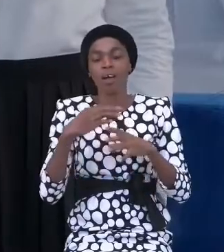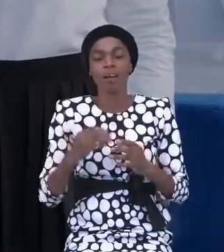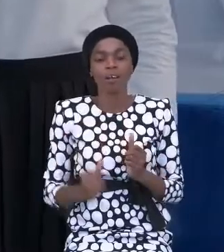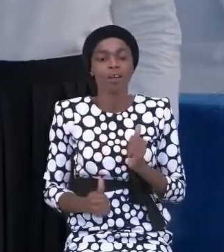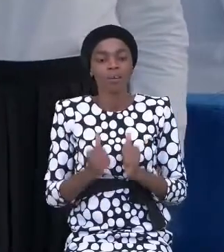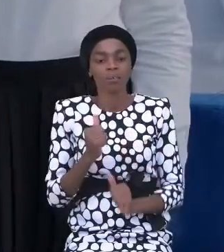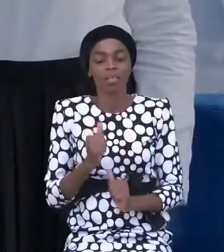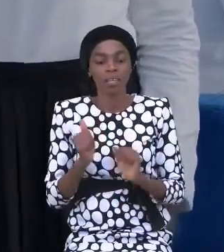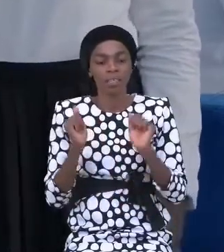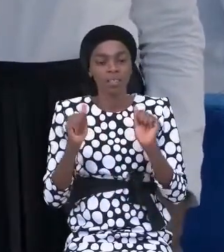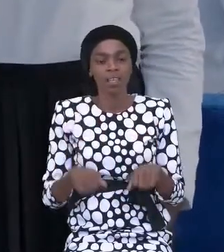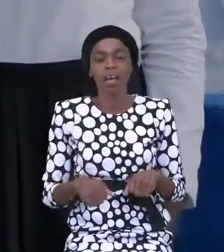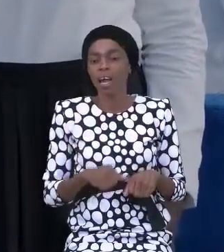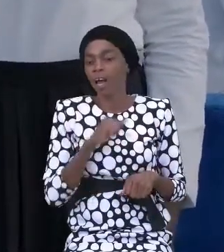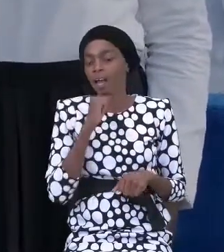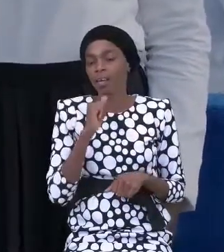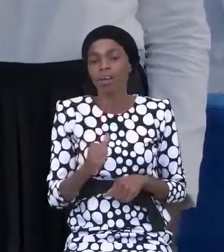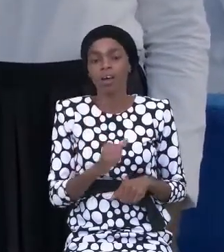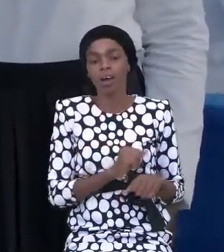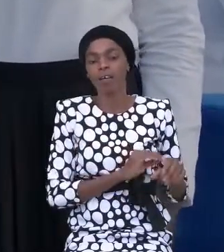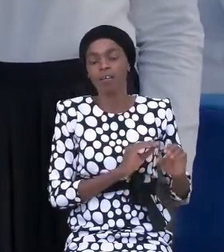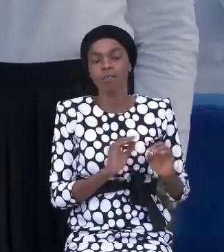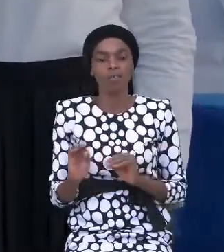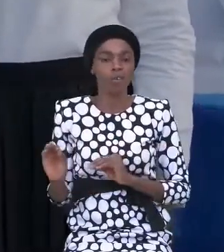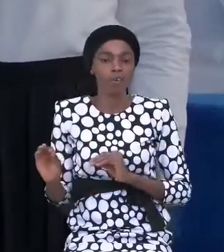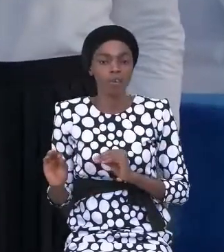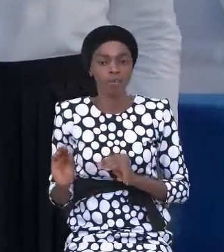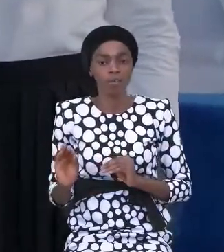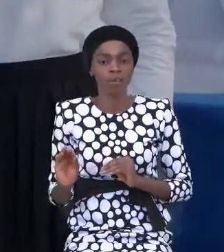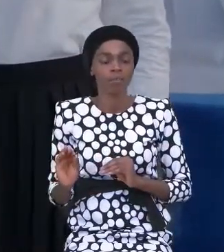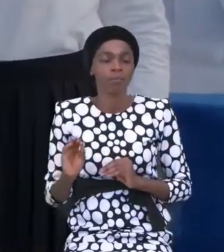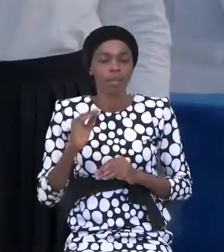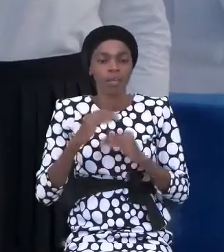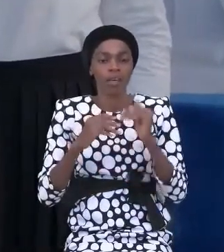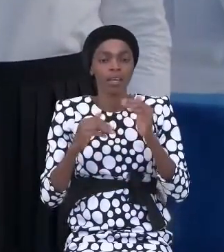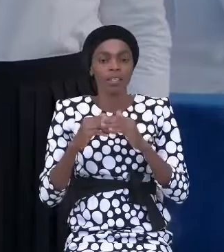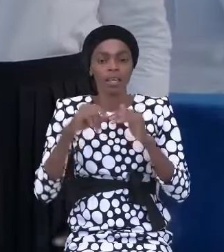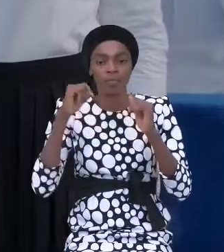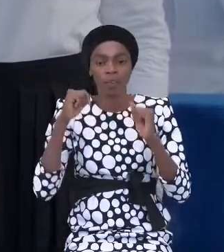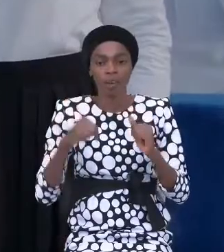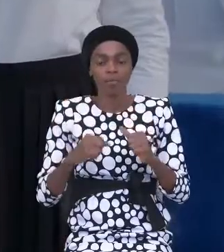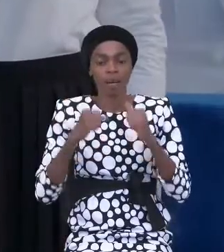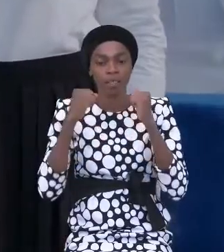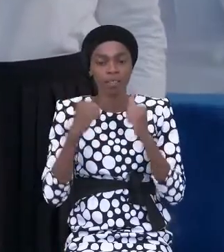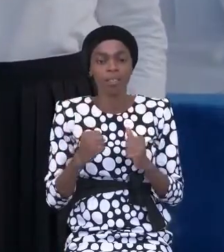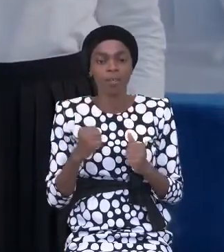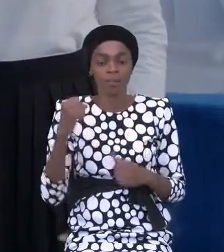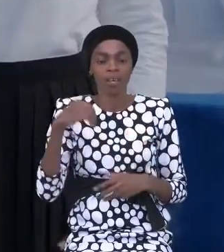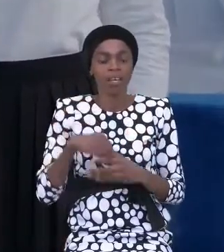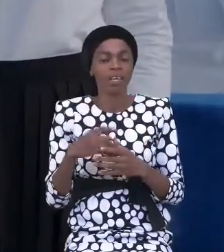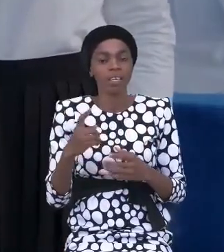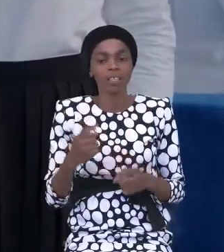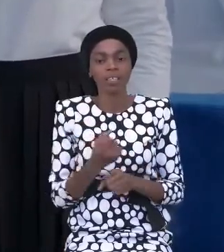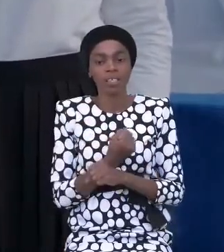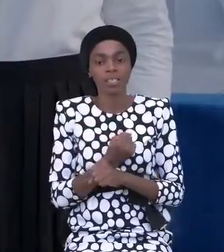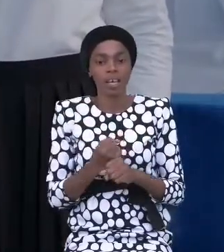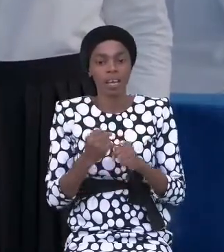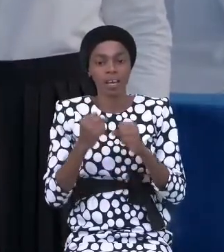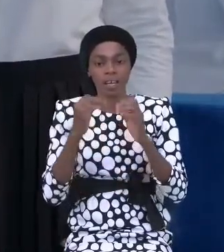rock which cannot move, grounded firm and deep in